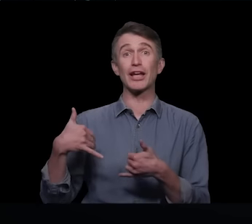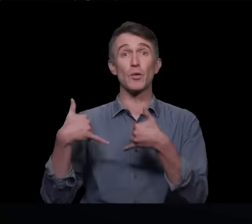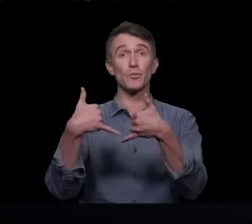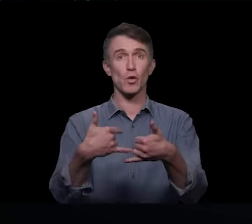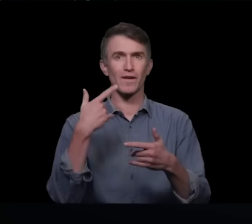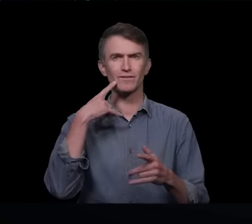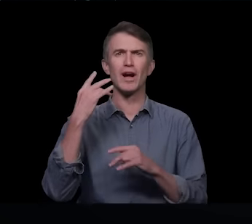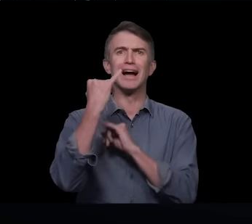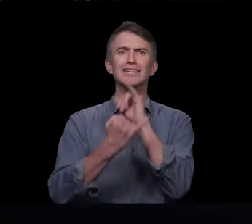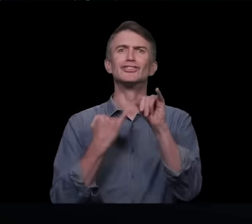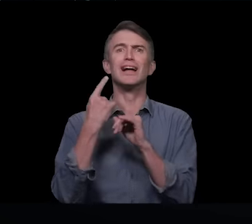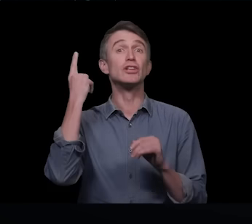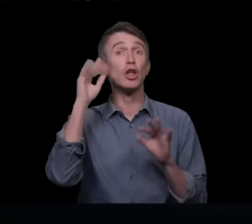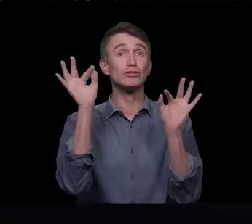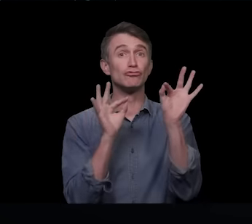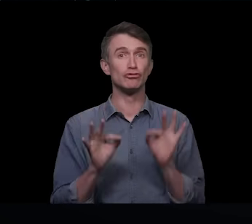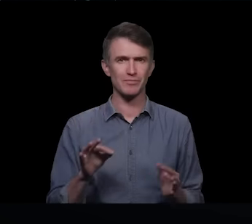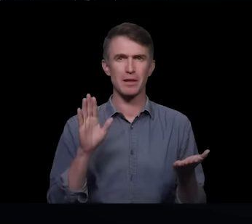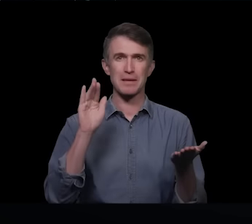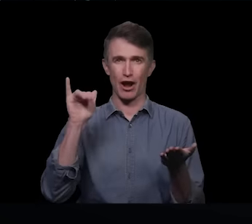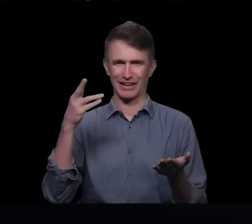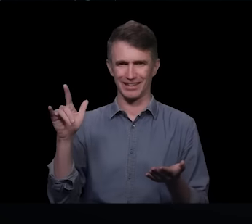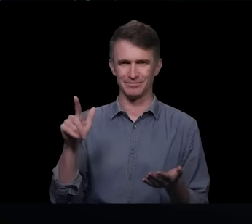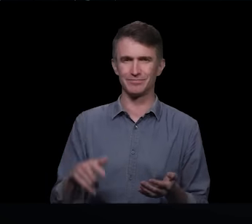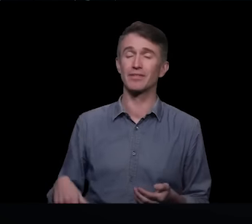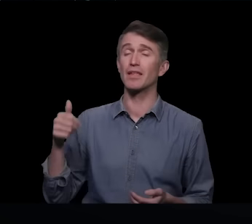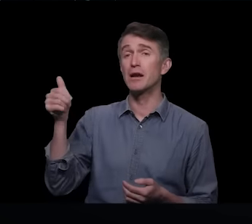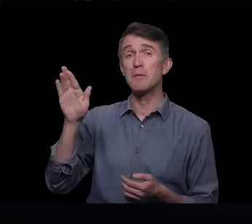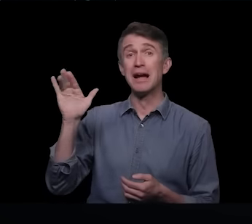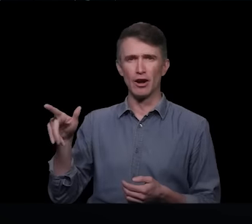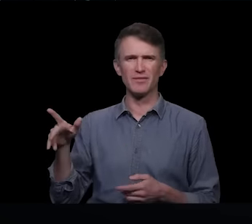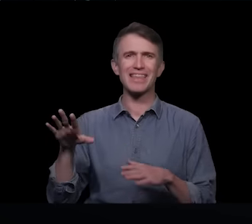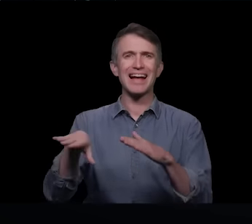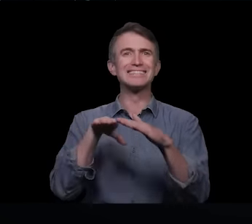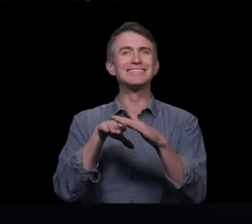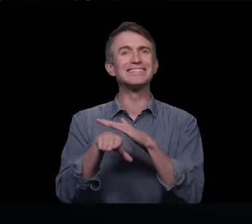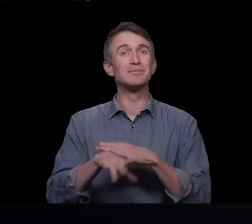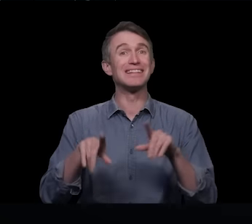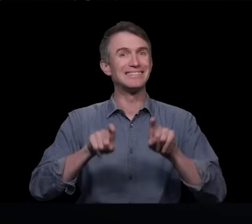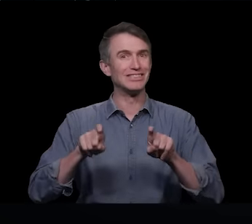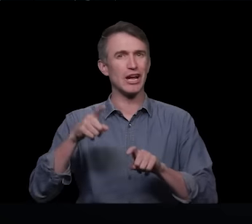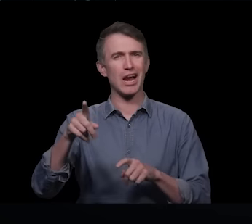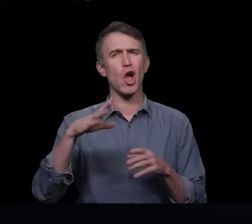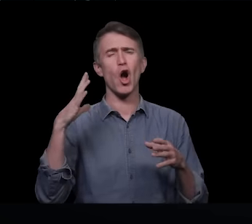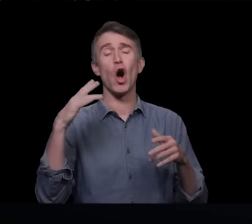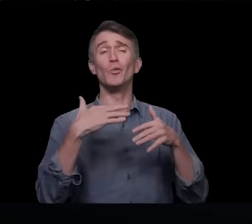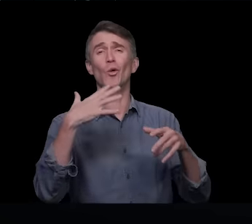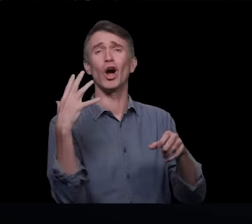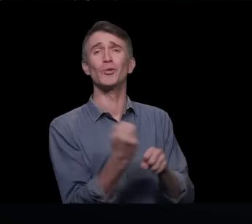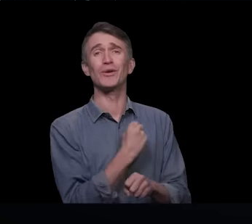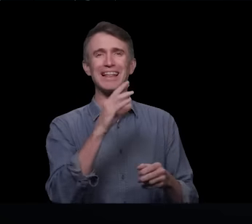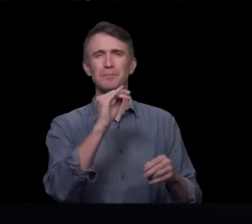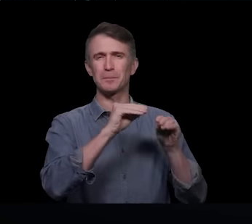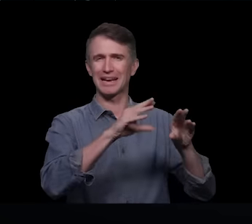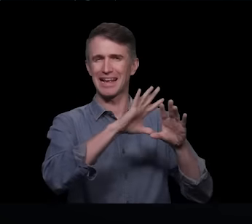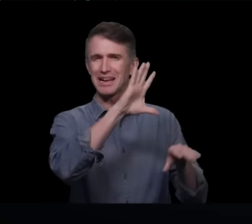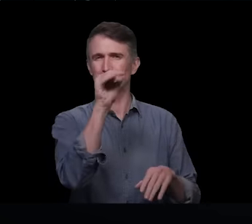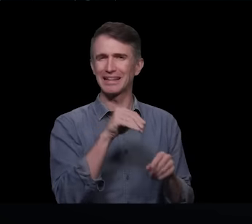Presenting the Barry Award for International Audio Description is Barry Hill. Barry is an accessibility tester at